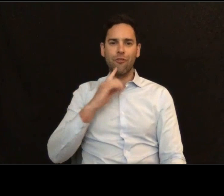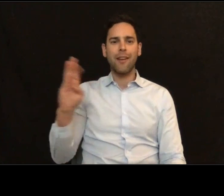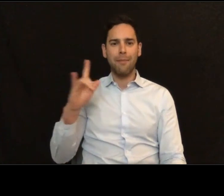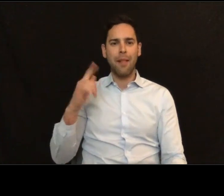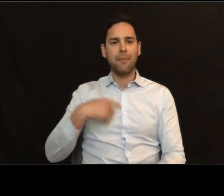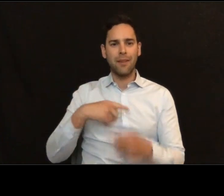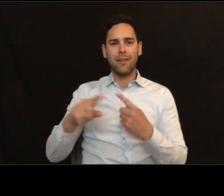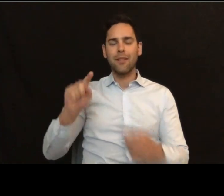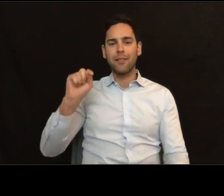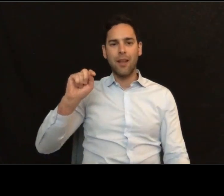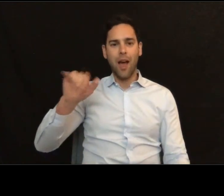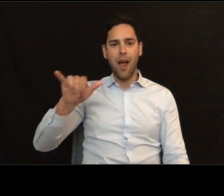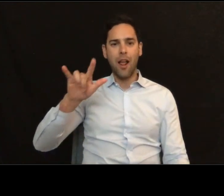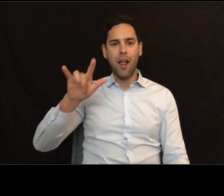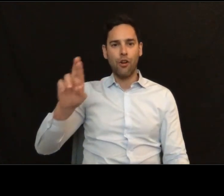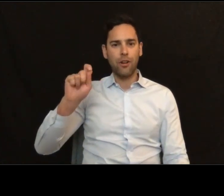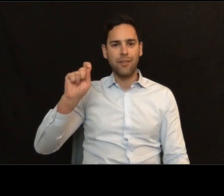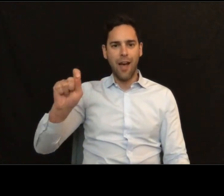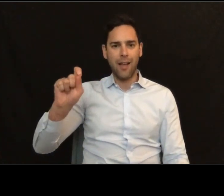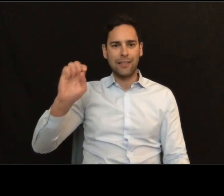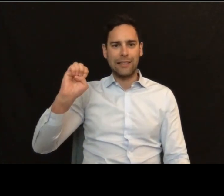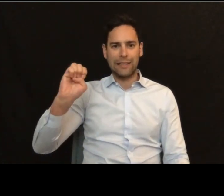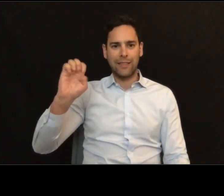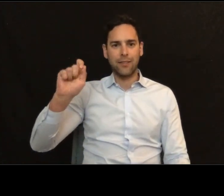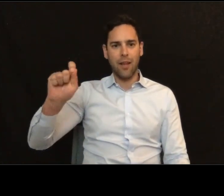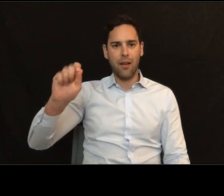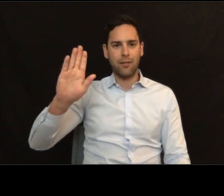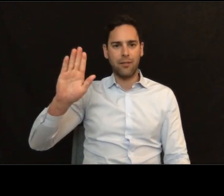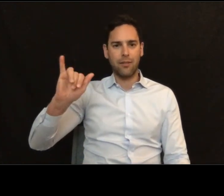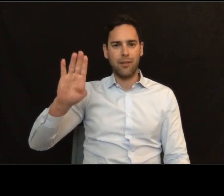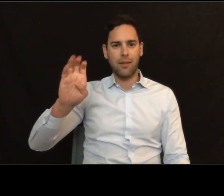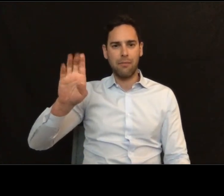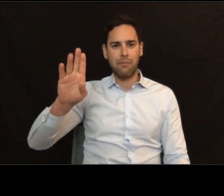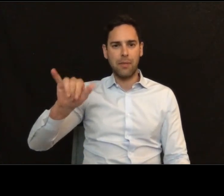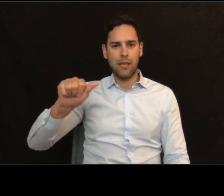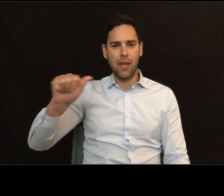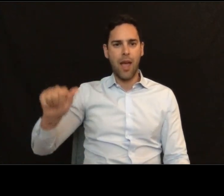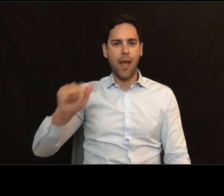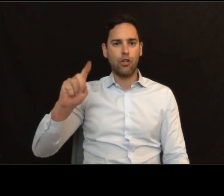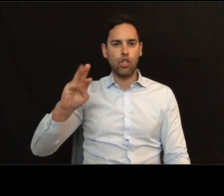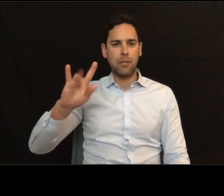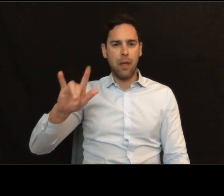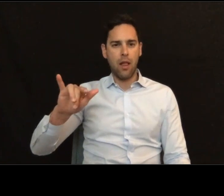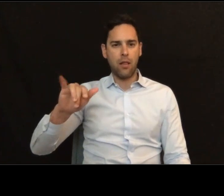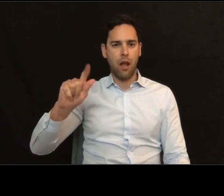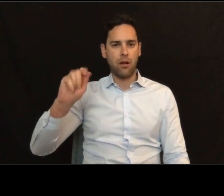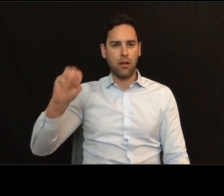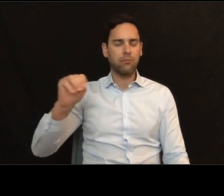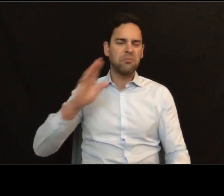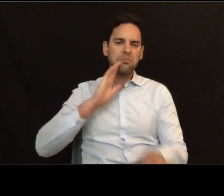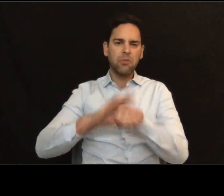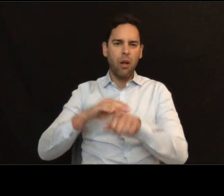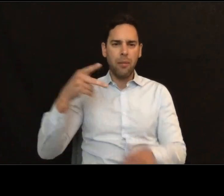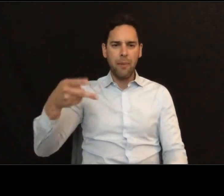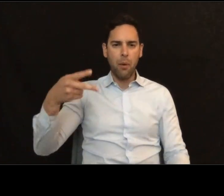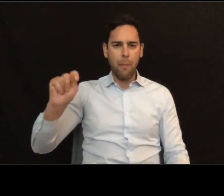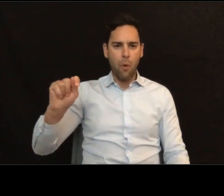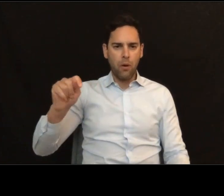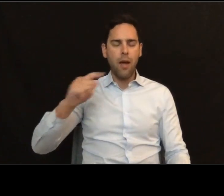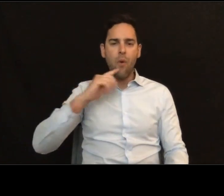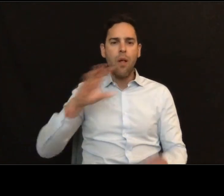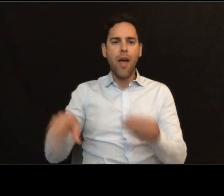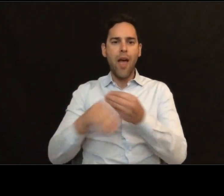tyler.e.kibbe@gmail.com, and that should be on the PowerPoint. You just email me, I'll add you to the listserv. The only requirement is that you're